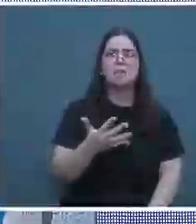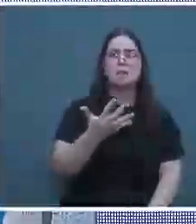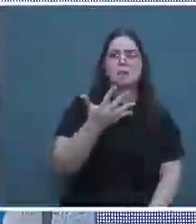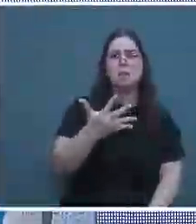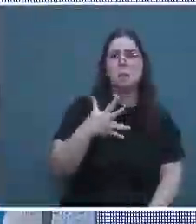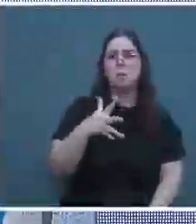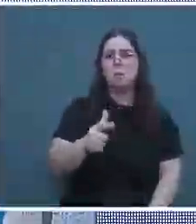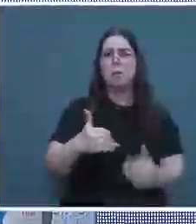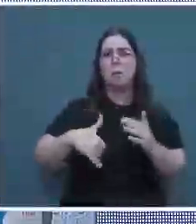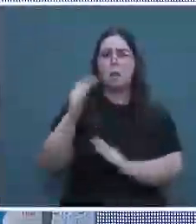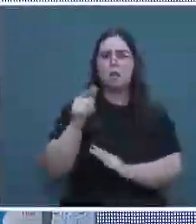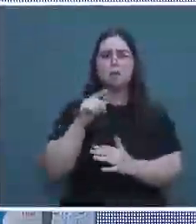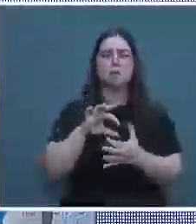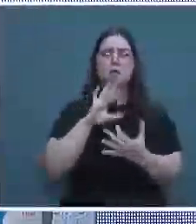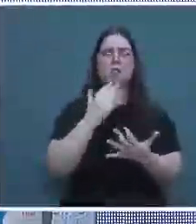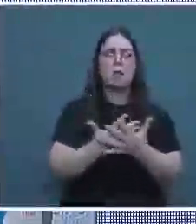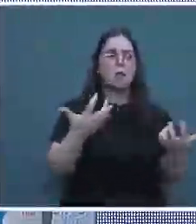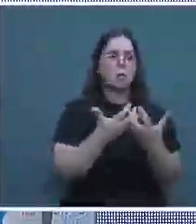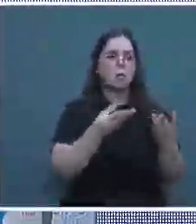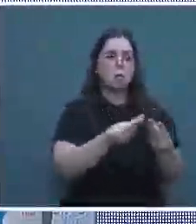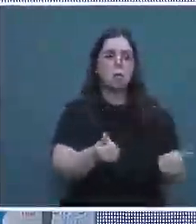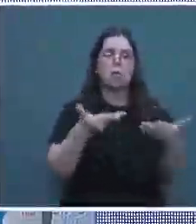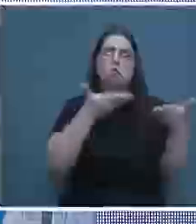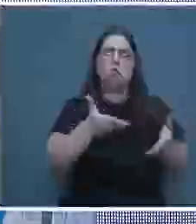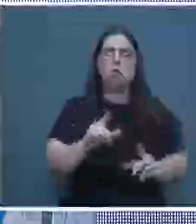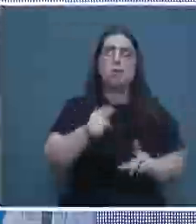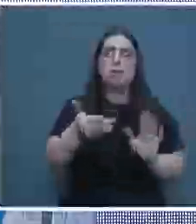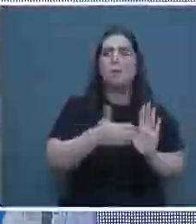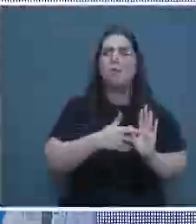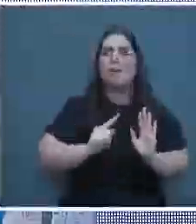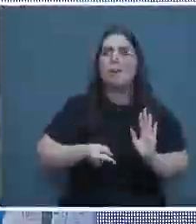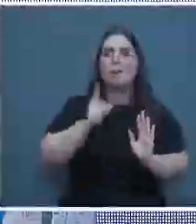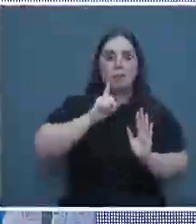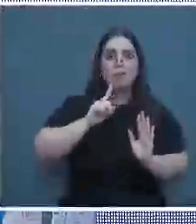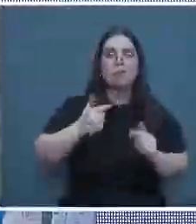more of conflict resolution processes. So this is proving that, yes, women